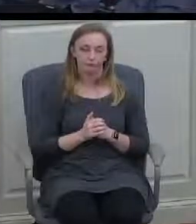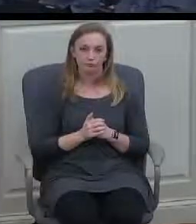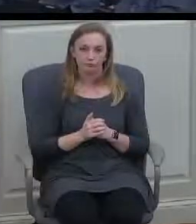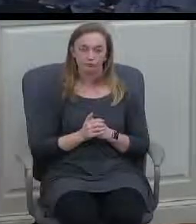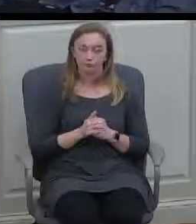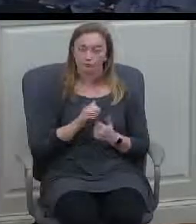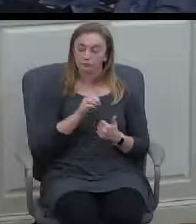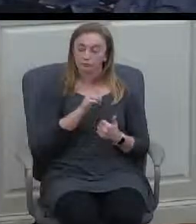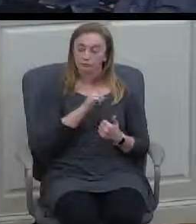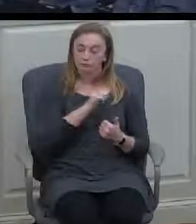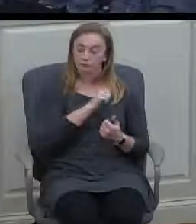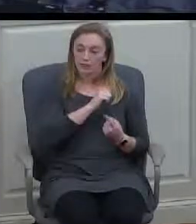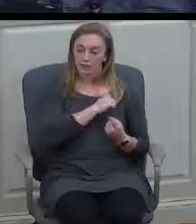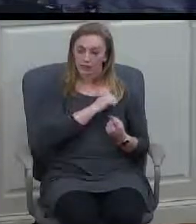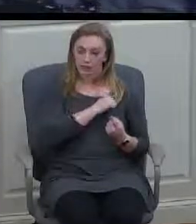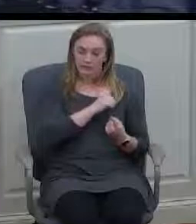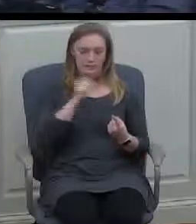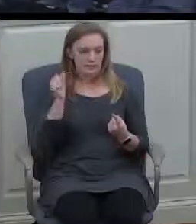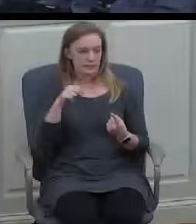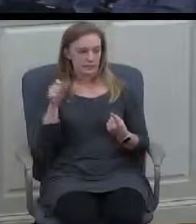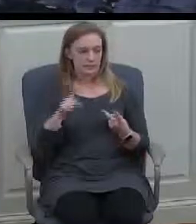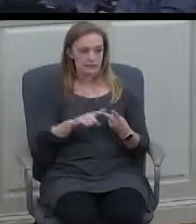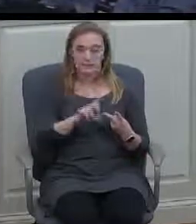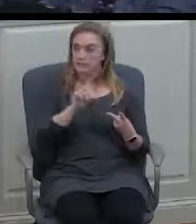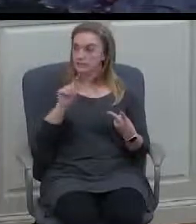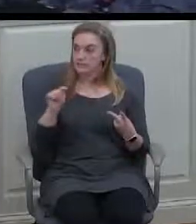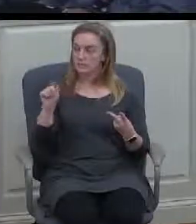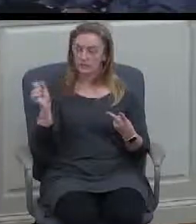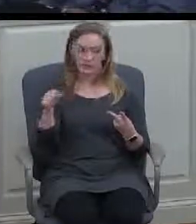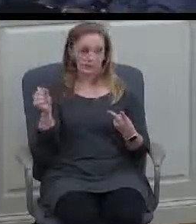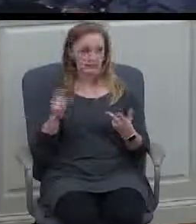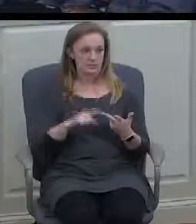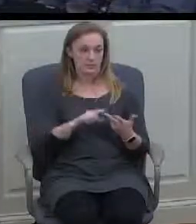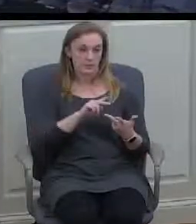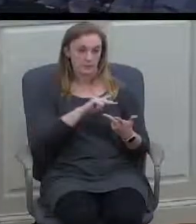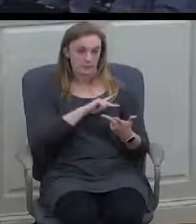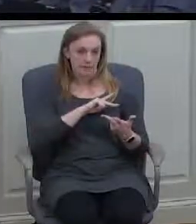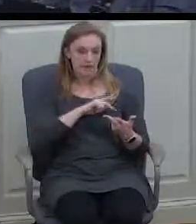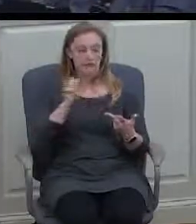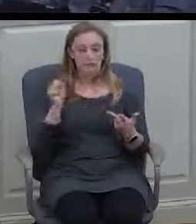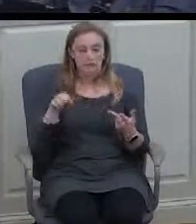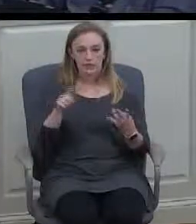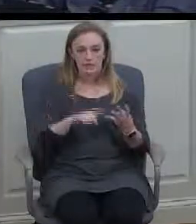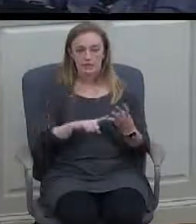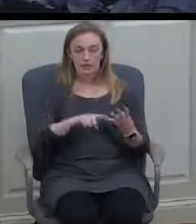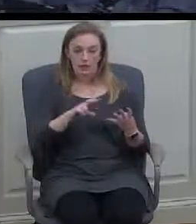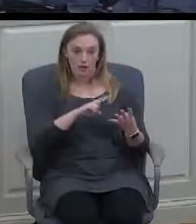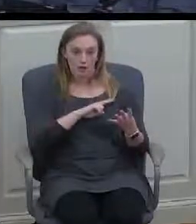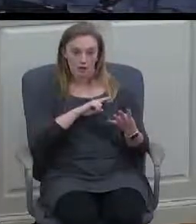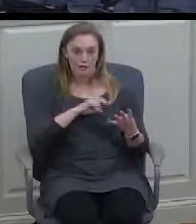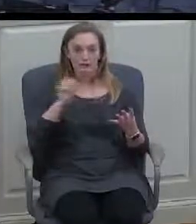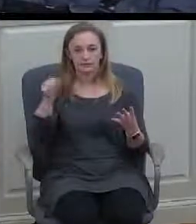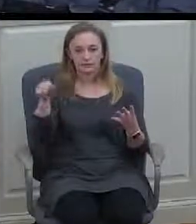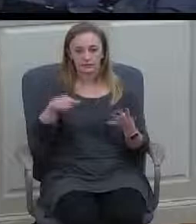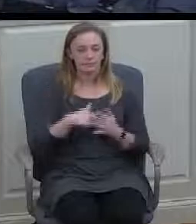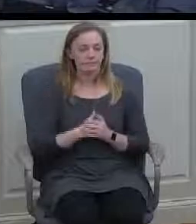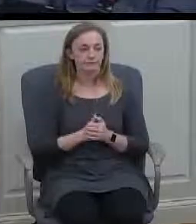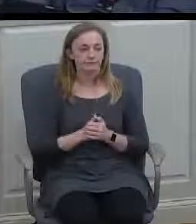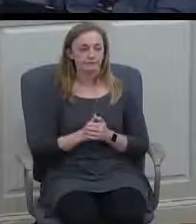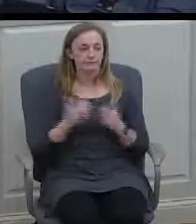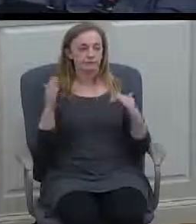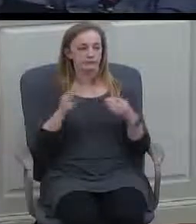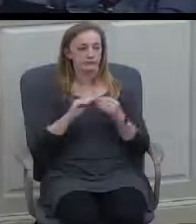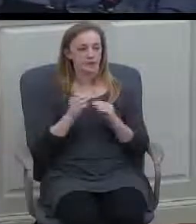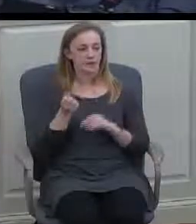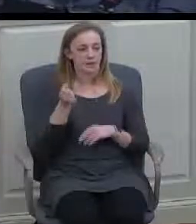Commissioner Atkins, Yes, ma'am. Commissioner Terry, Yes. Mayor Paris. Yes. Commissioner Holland. Yes. Item